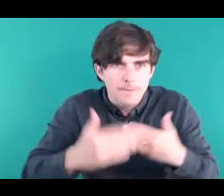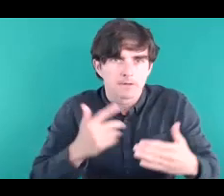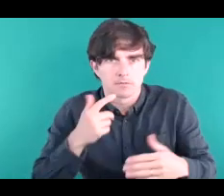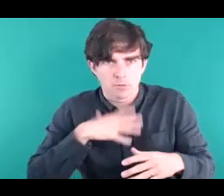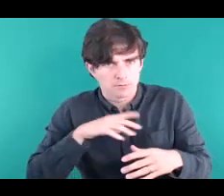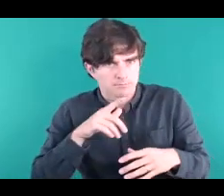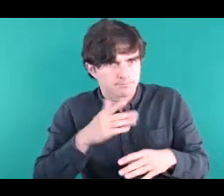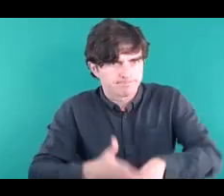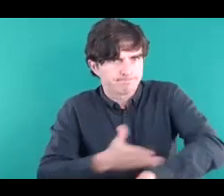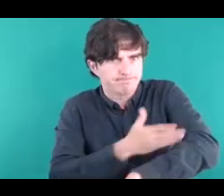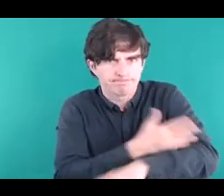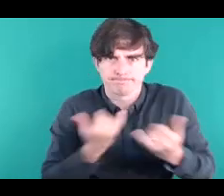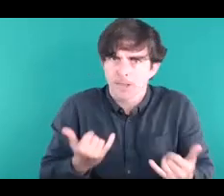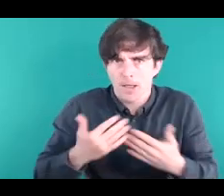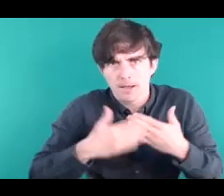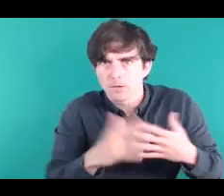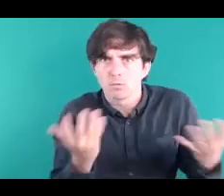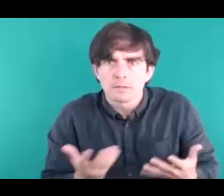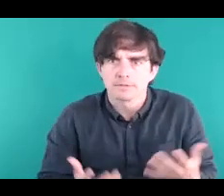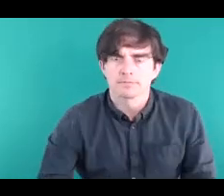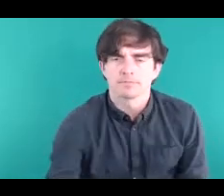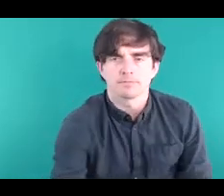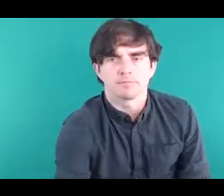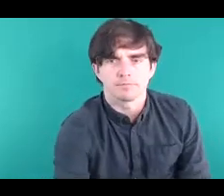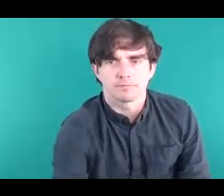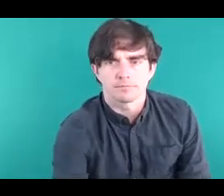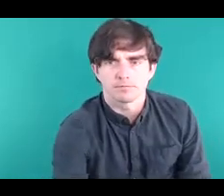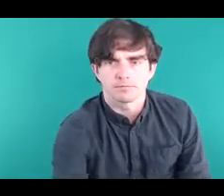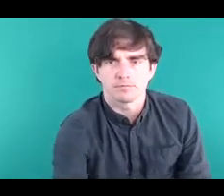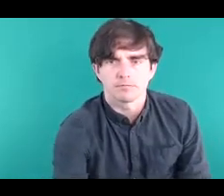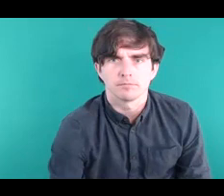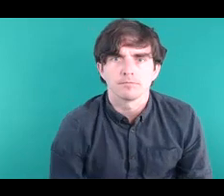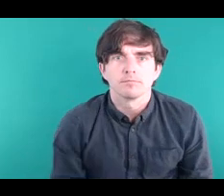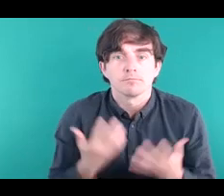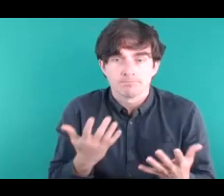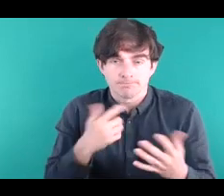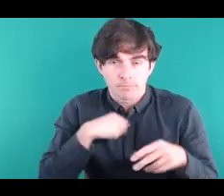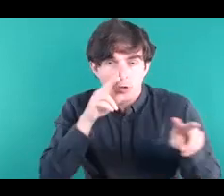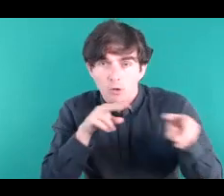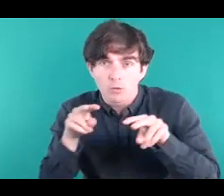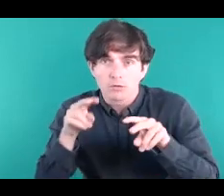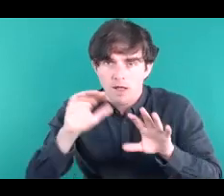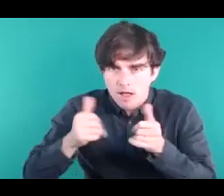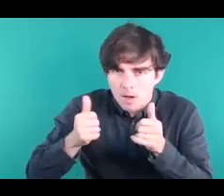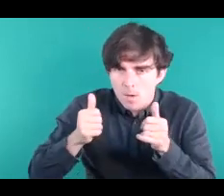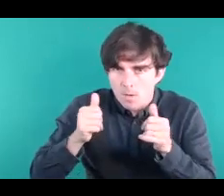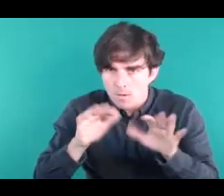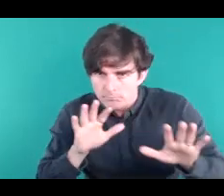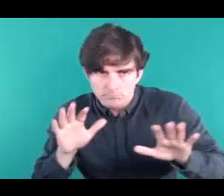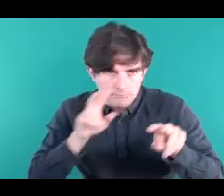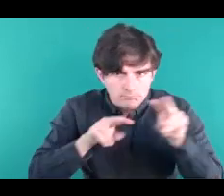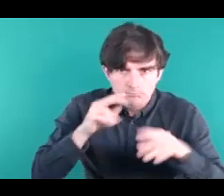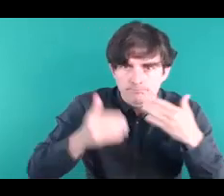And at the moment, we believe that there's an opportunity for a big win if we all act now to get the right